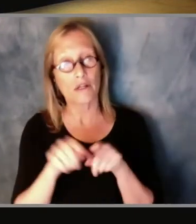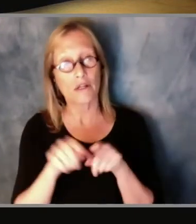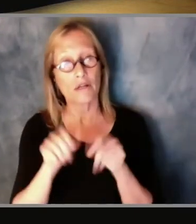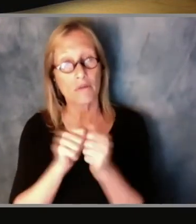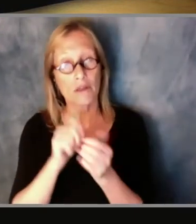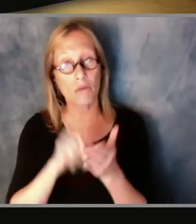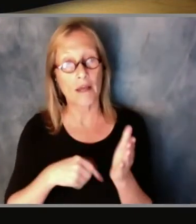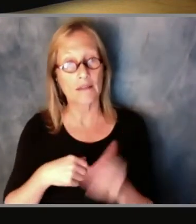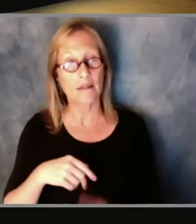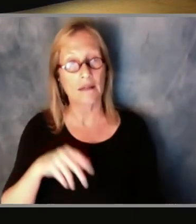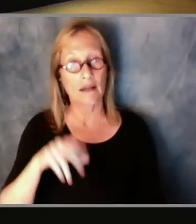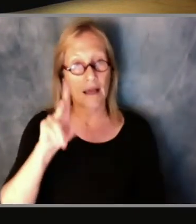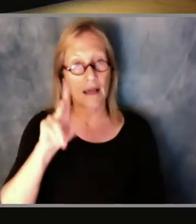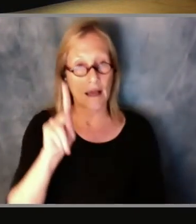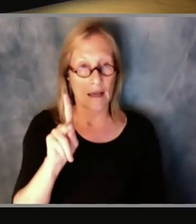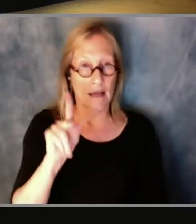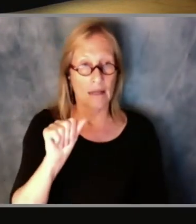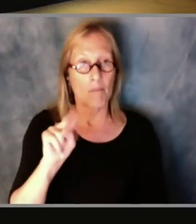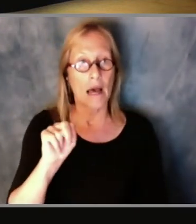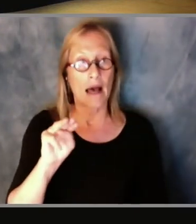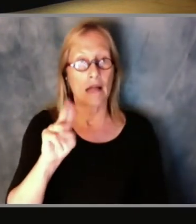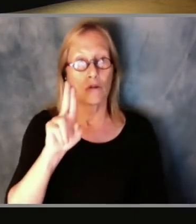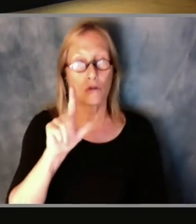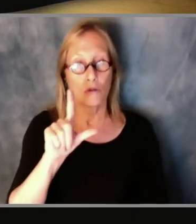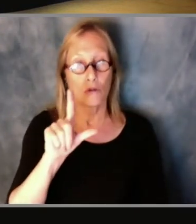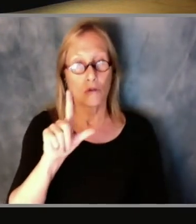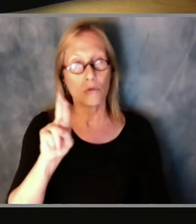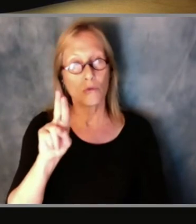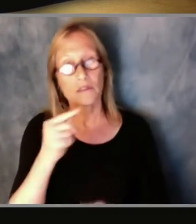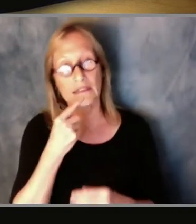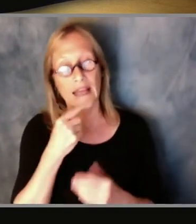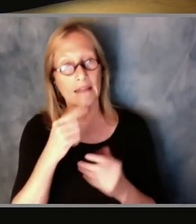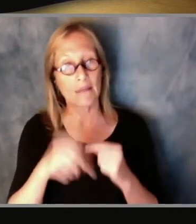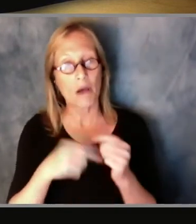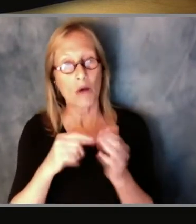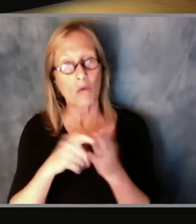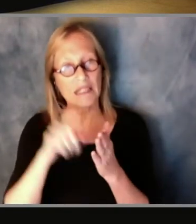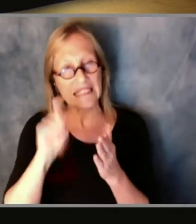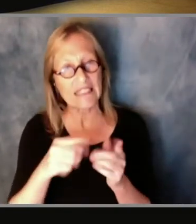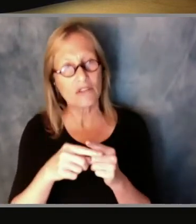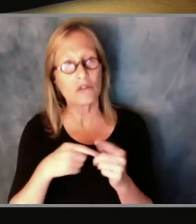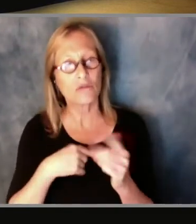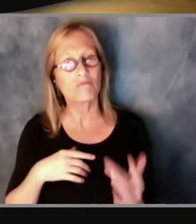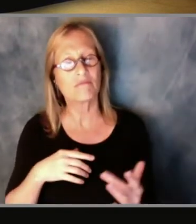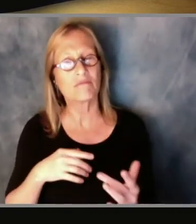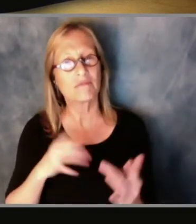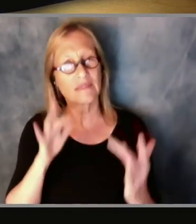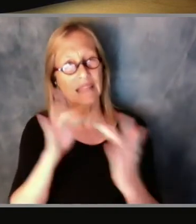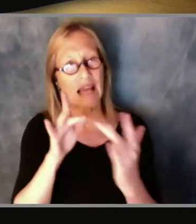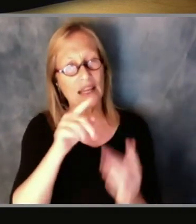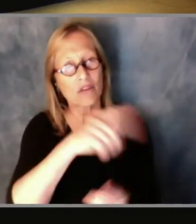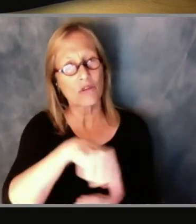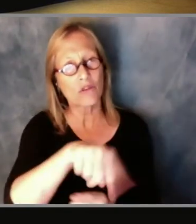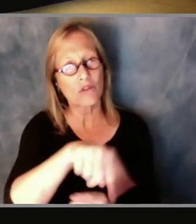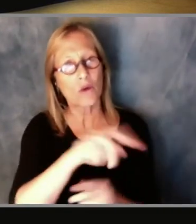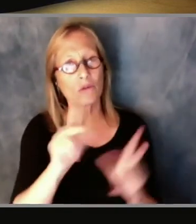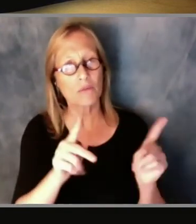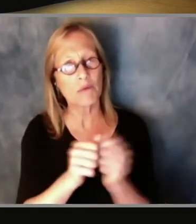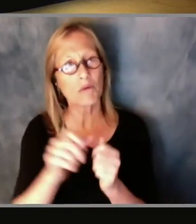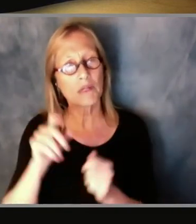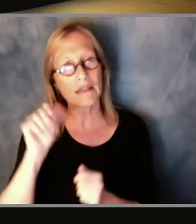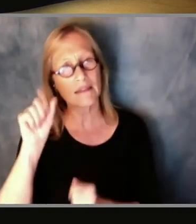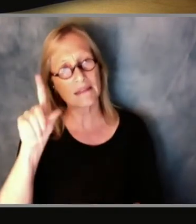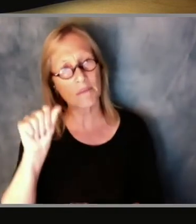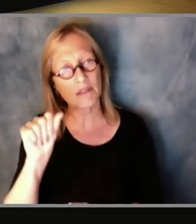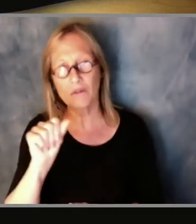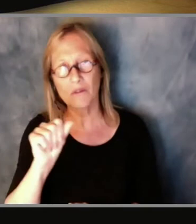we need to reach out to our citizens with disabilities. We don't need to expect them